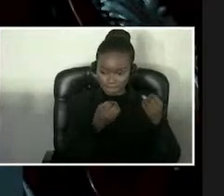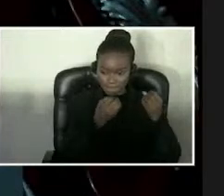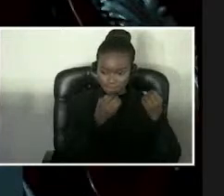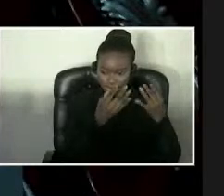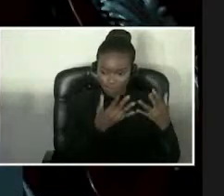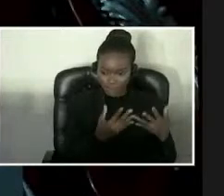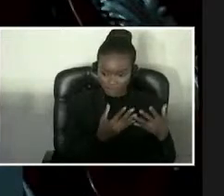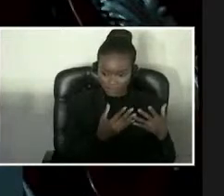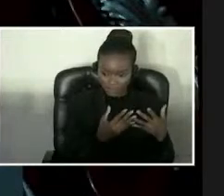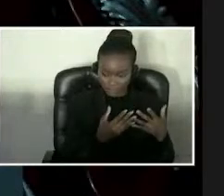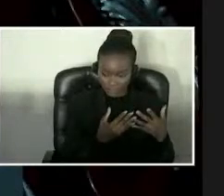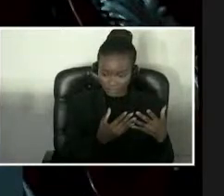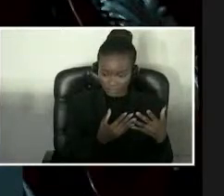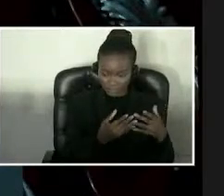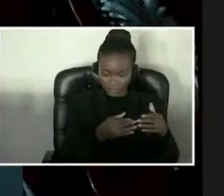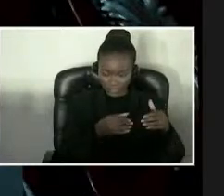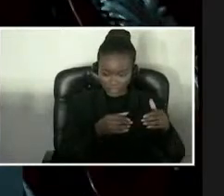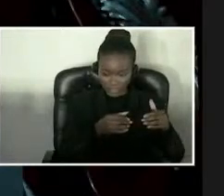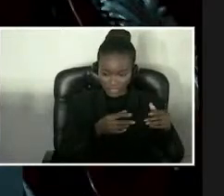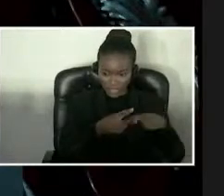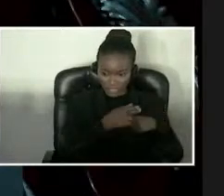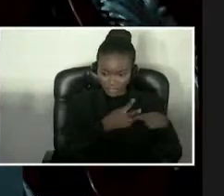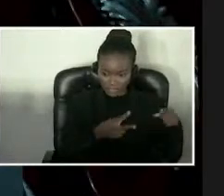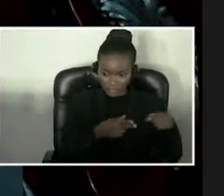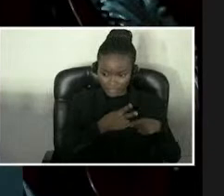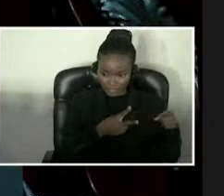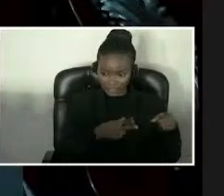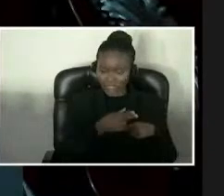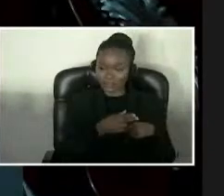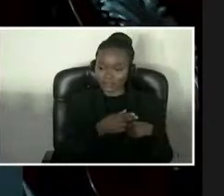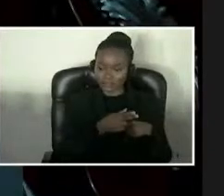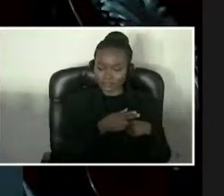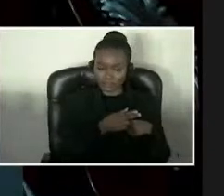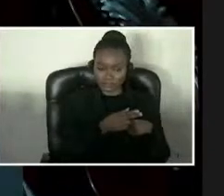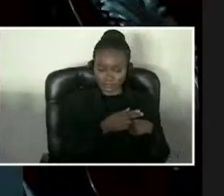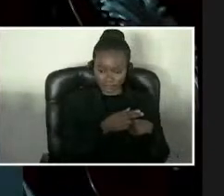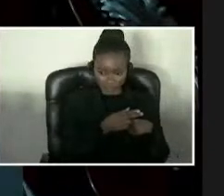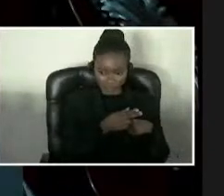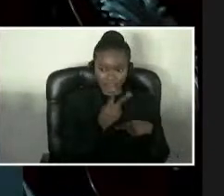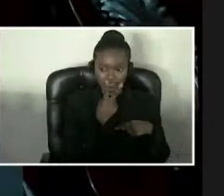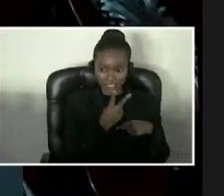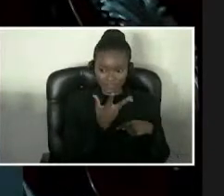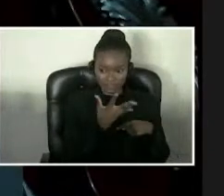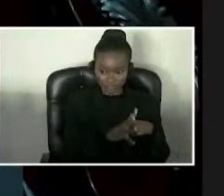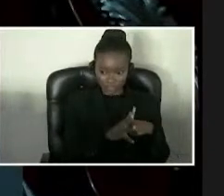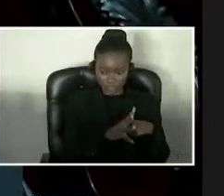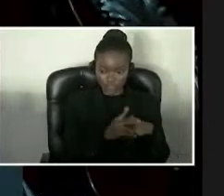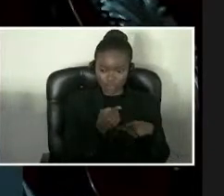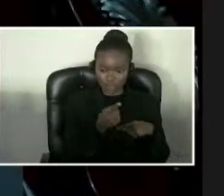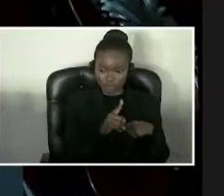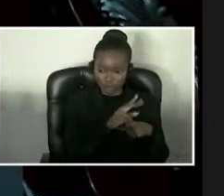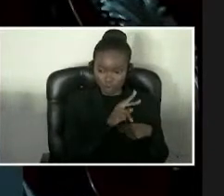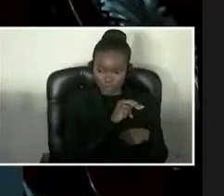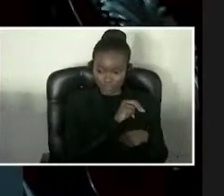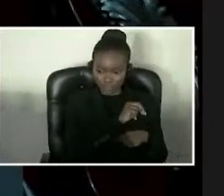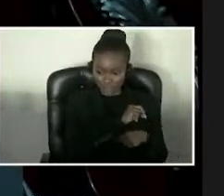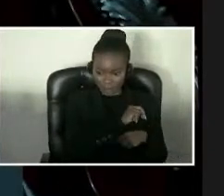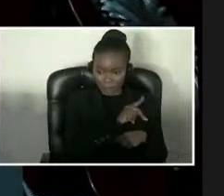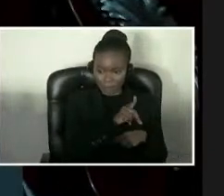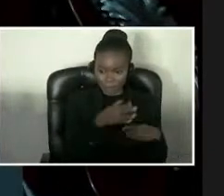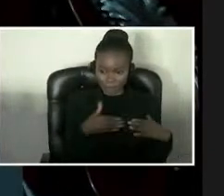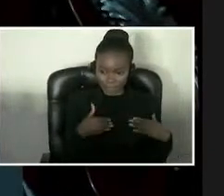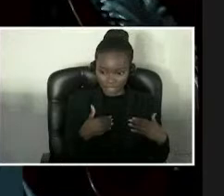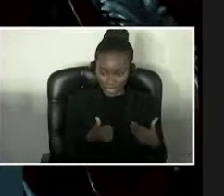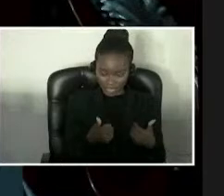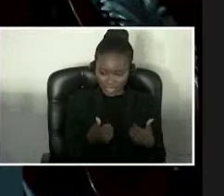intervention to stop this for was vulnerable and health in particular but it